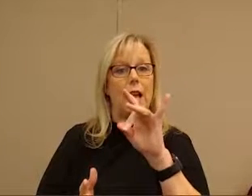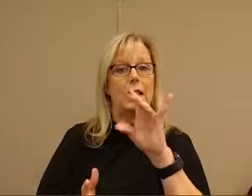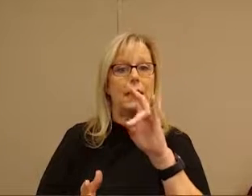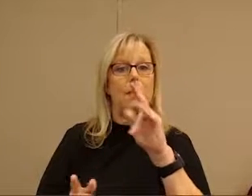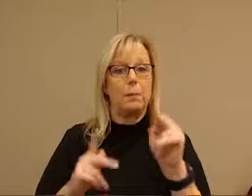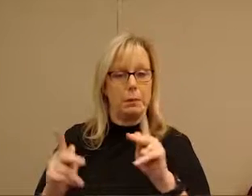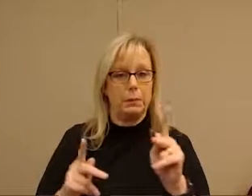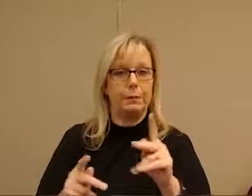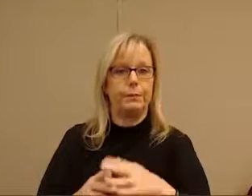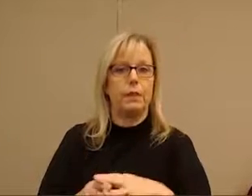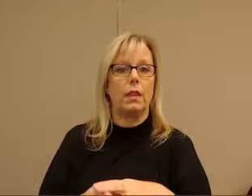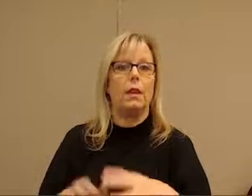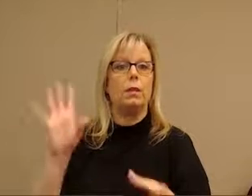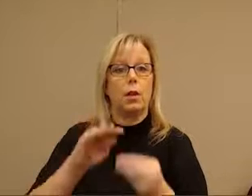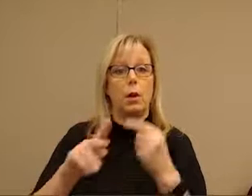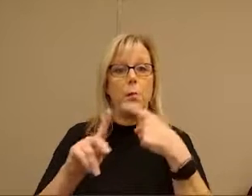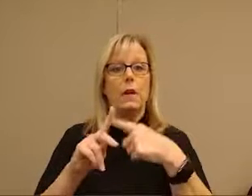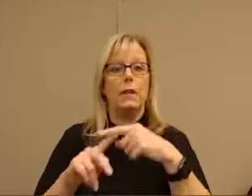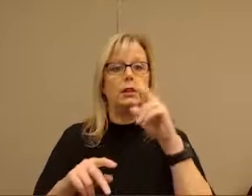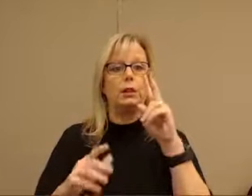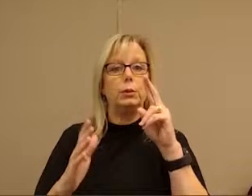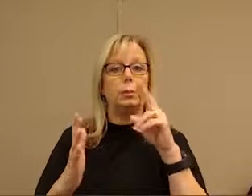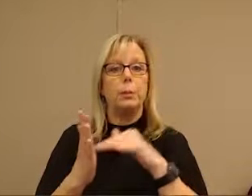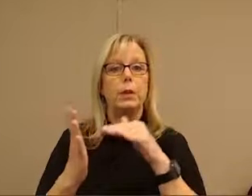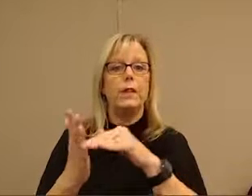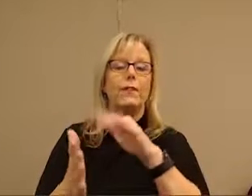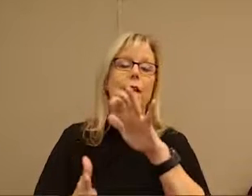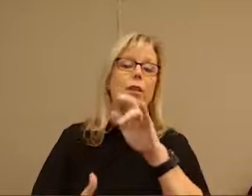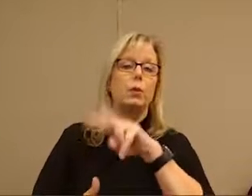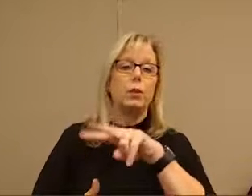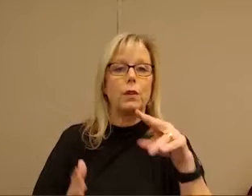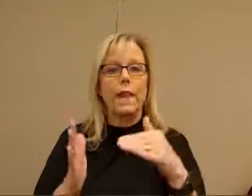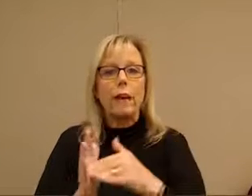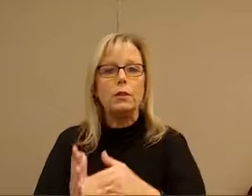47,411,987 tests. The total positive out of that number is